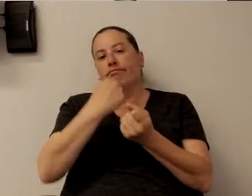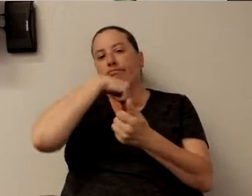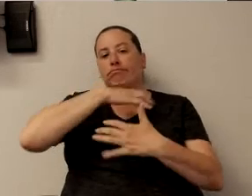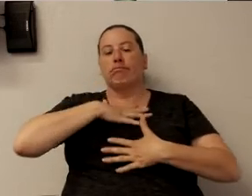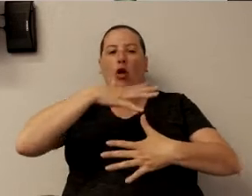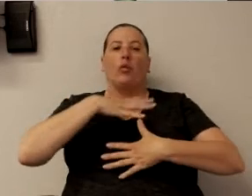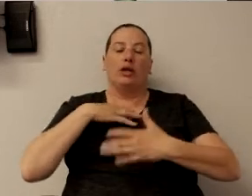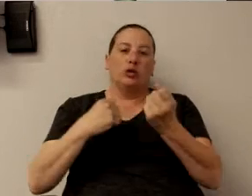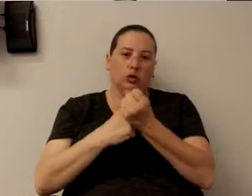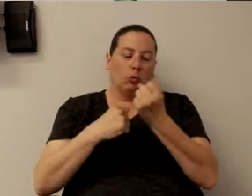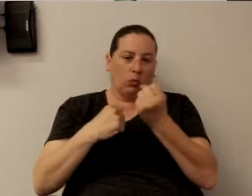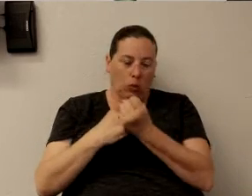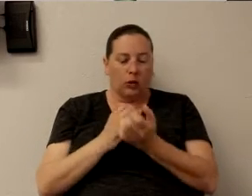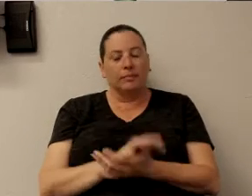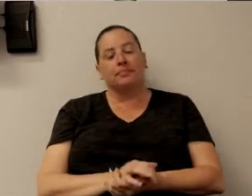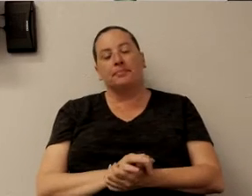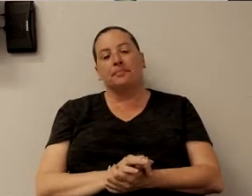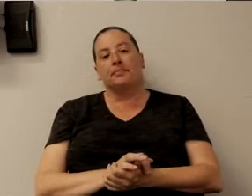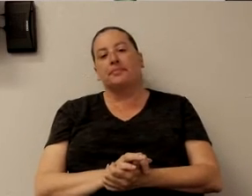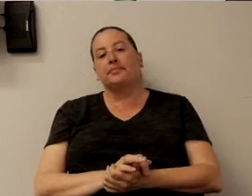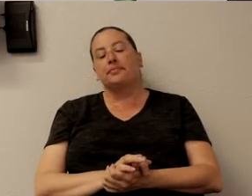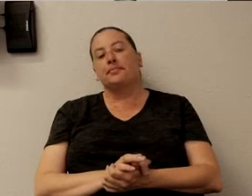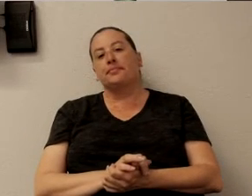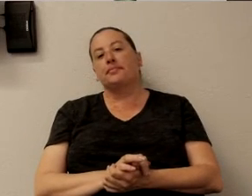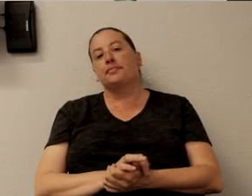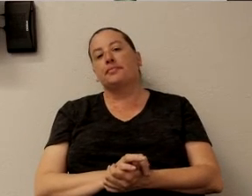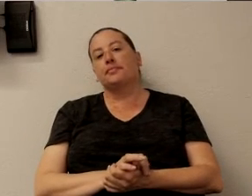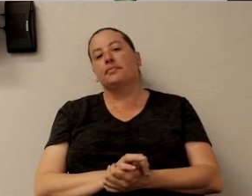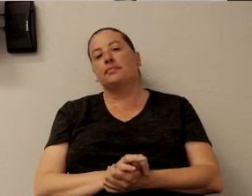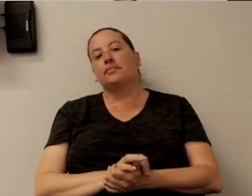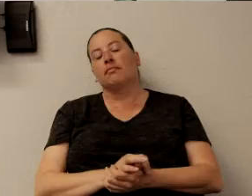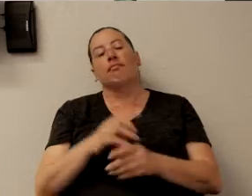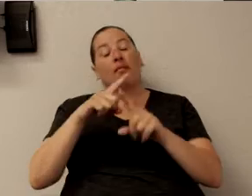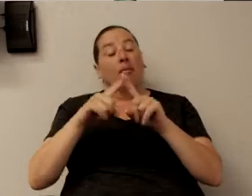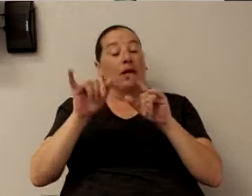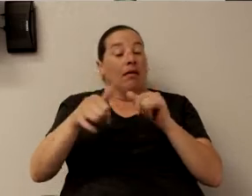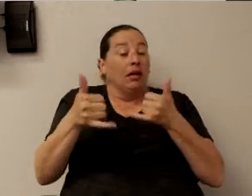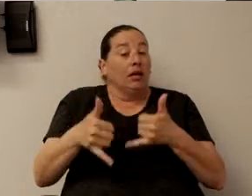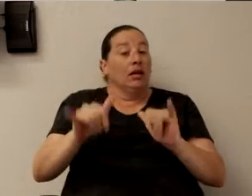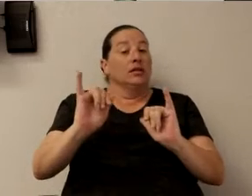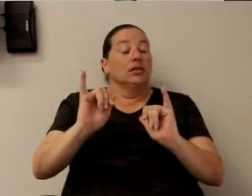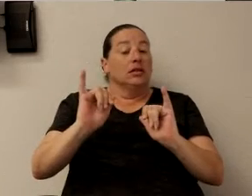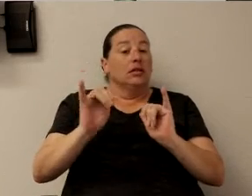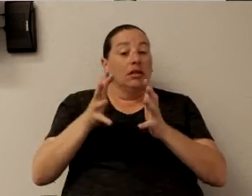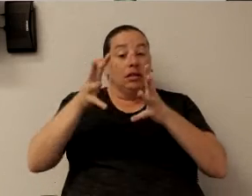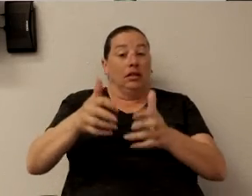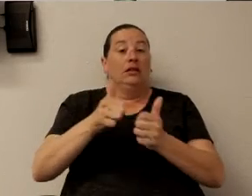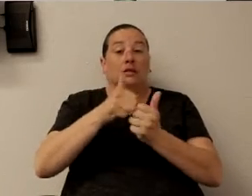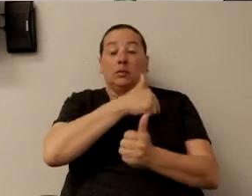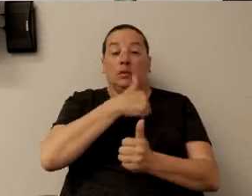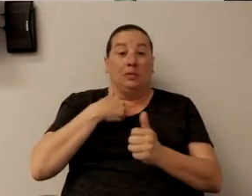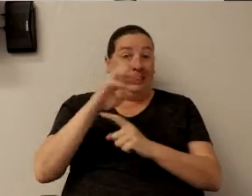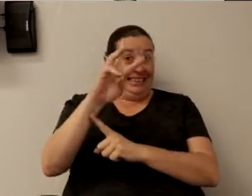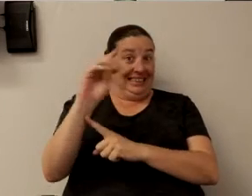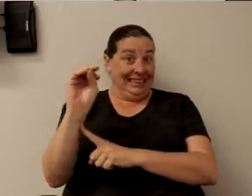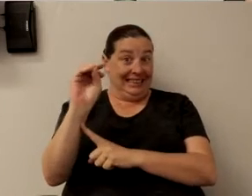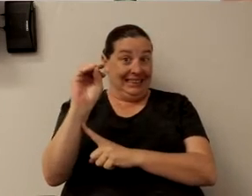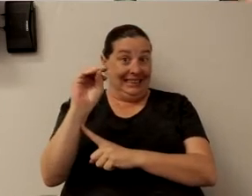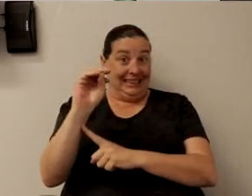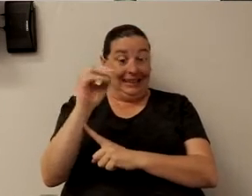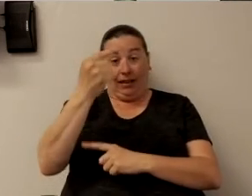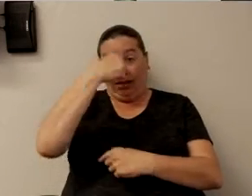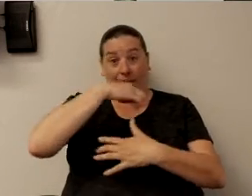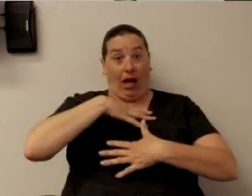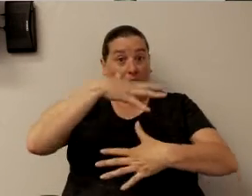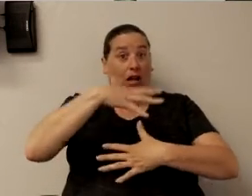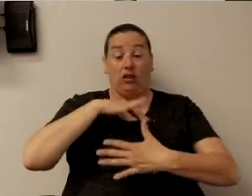through a mechanical ventilator. But that still leaves us 60 ventilators that are completely